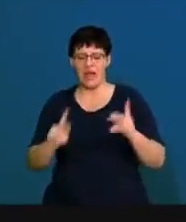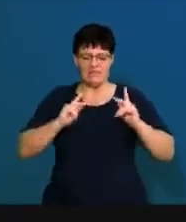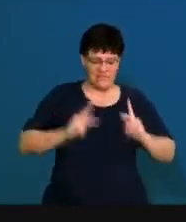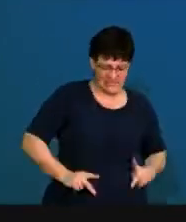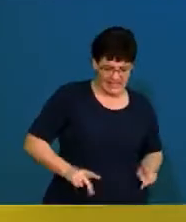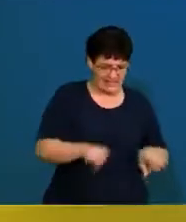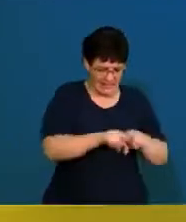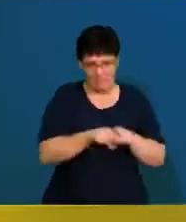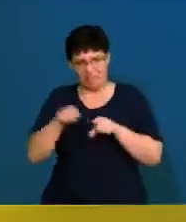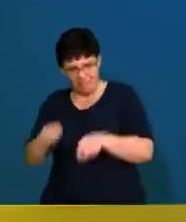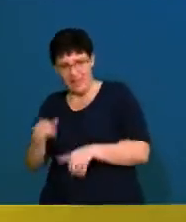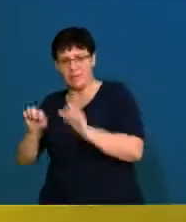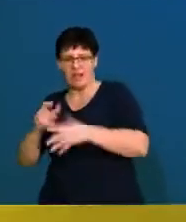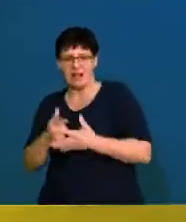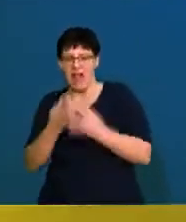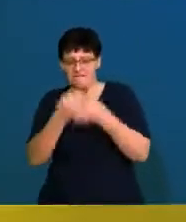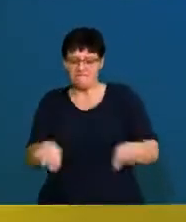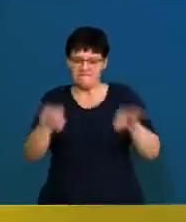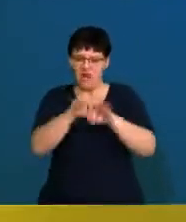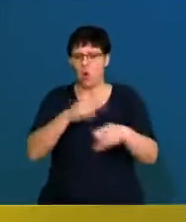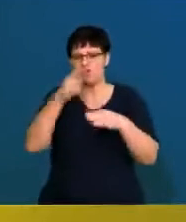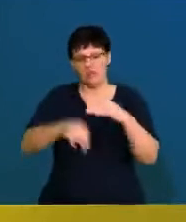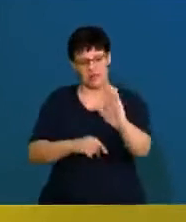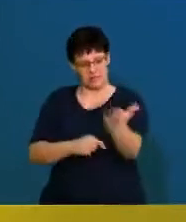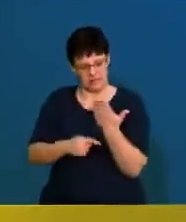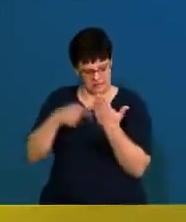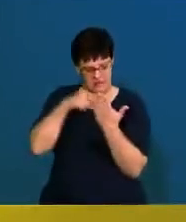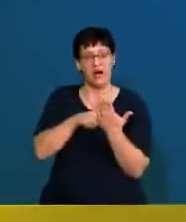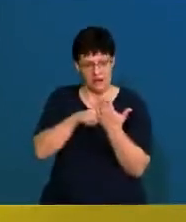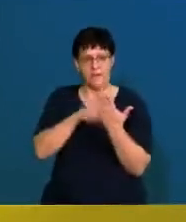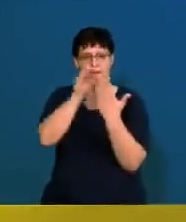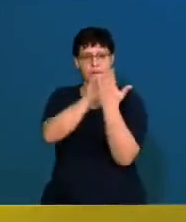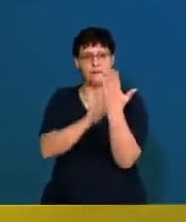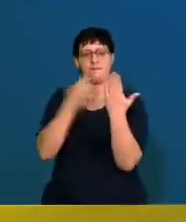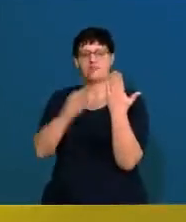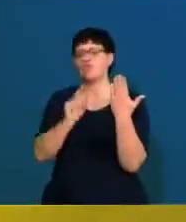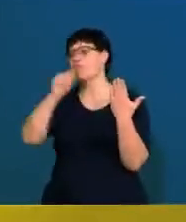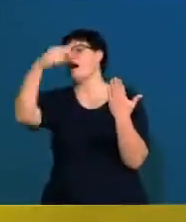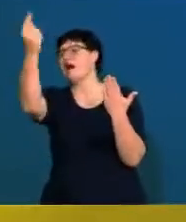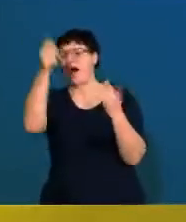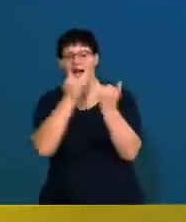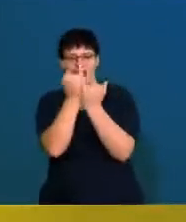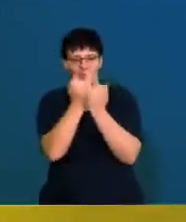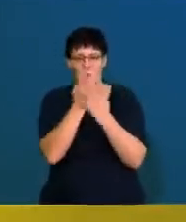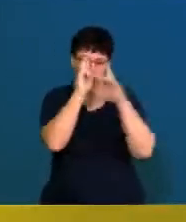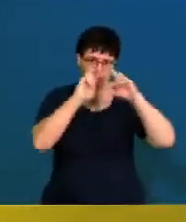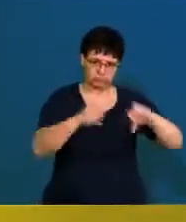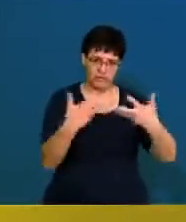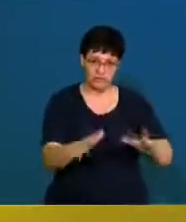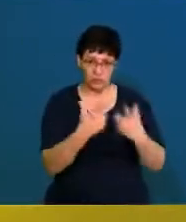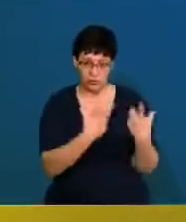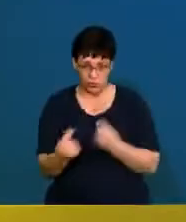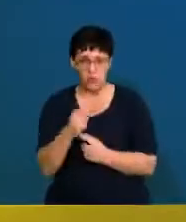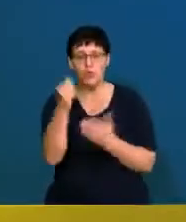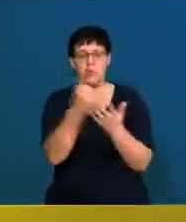applicable. If you're given a set of values or results or data that has been obtained from an experiment or an investigation, you need